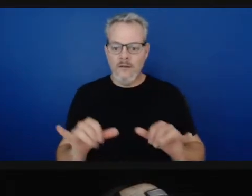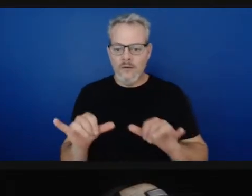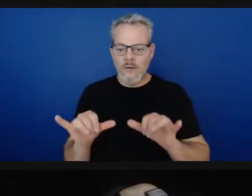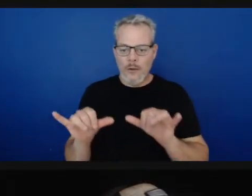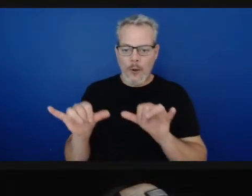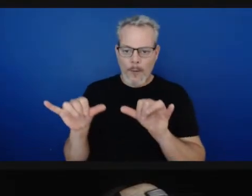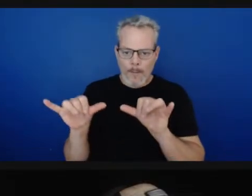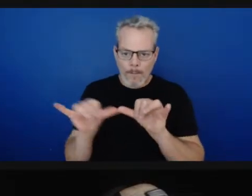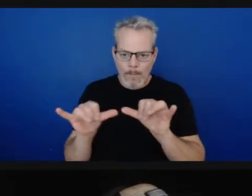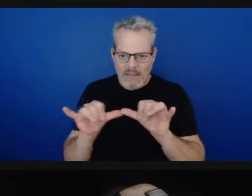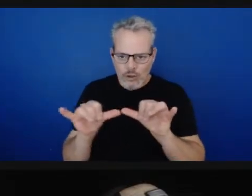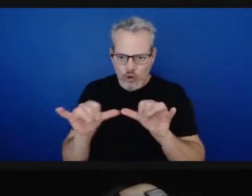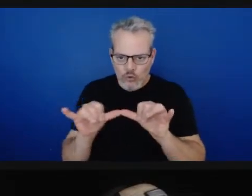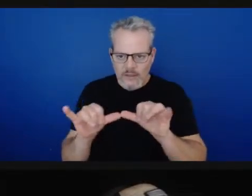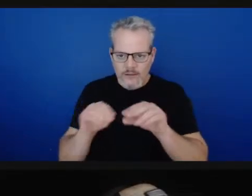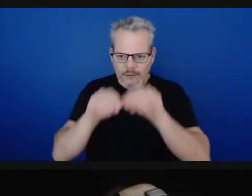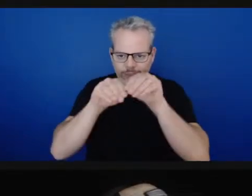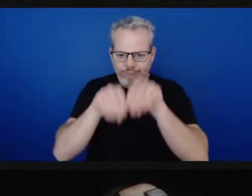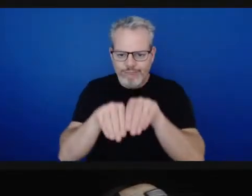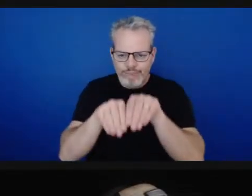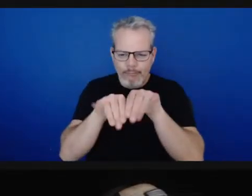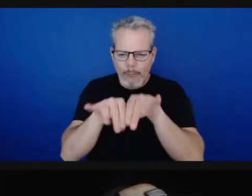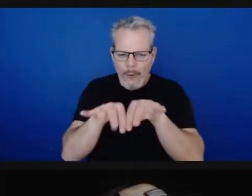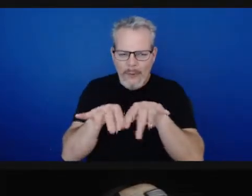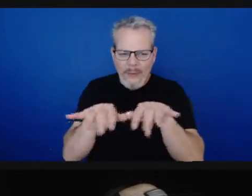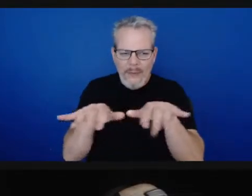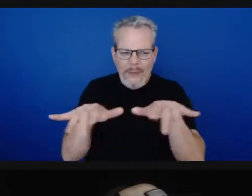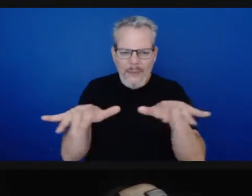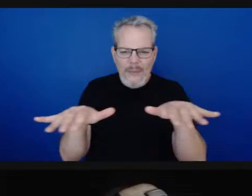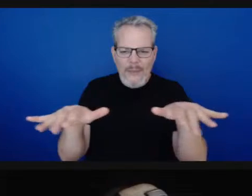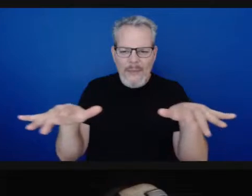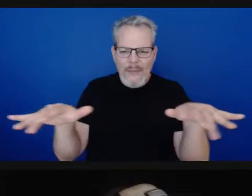have breakouts of lava tubes down the slope.